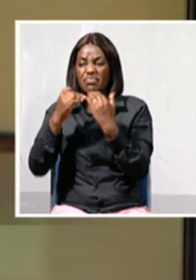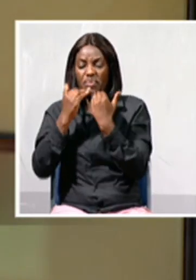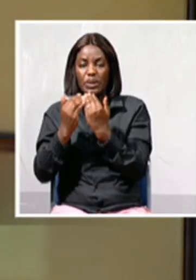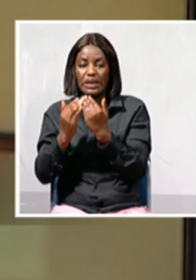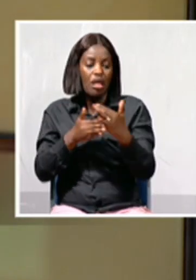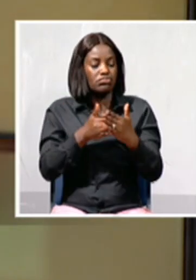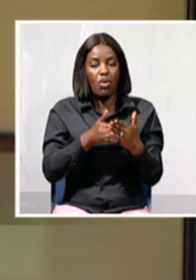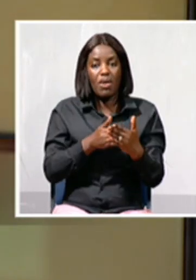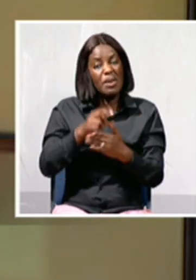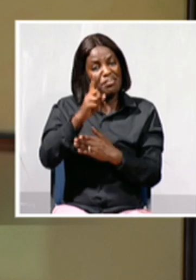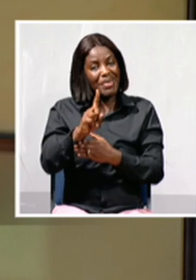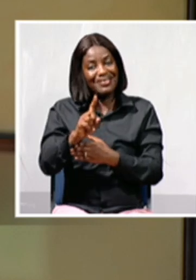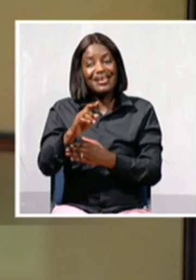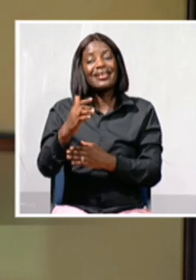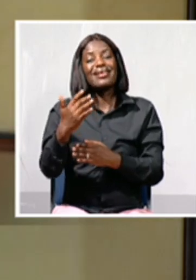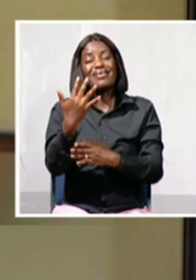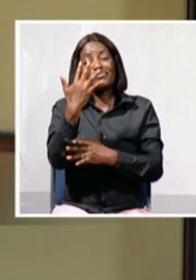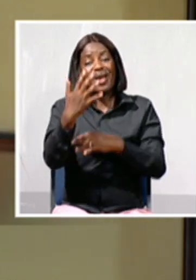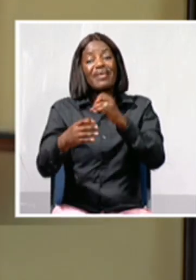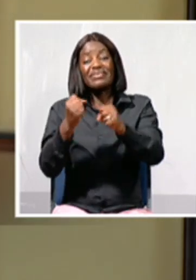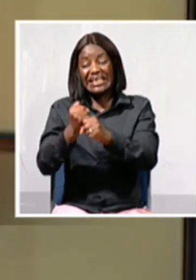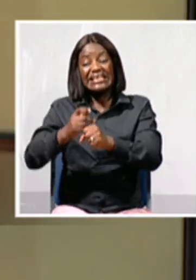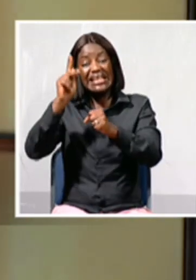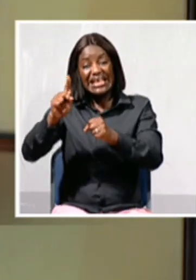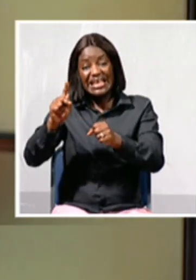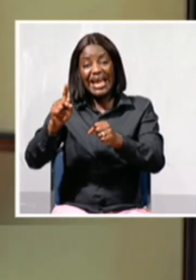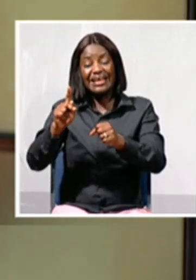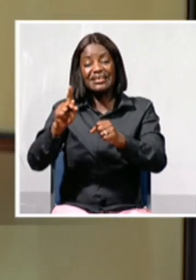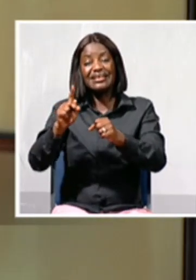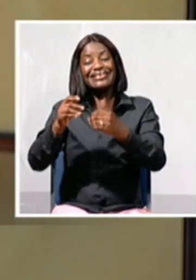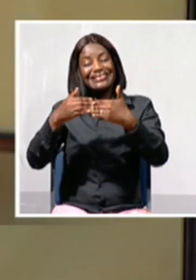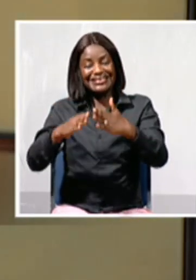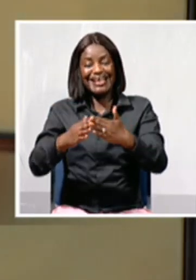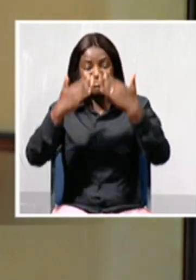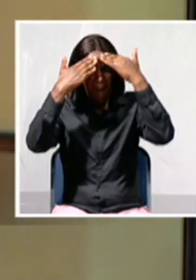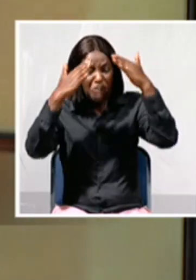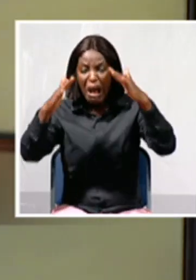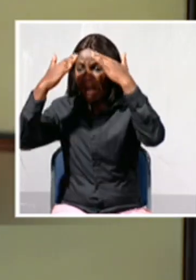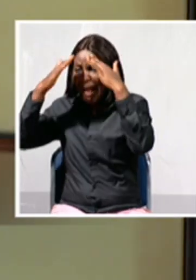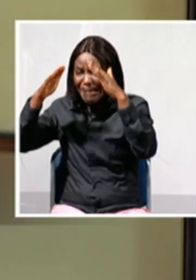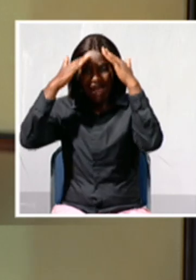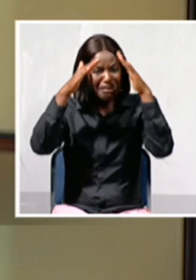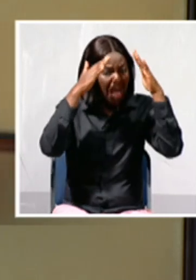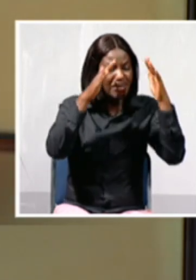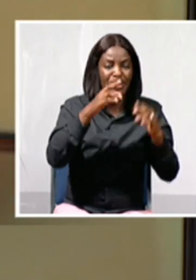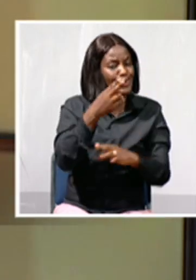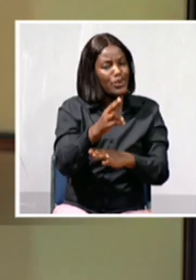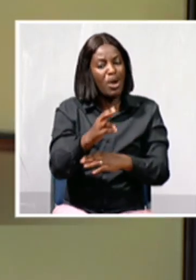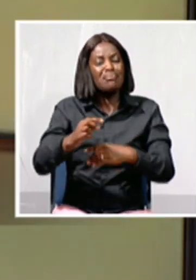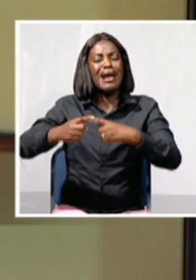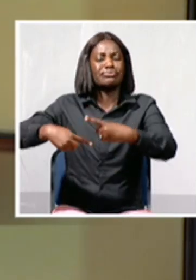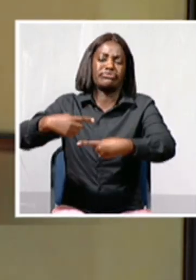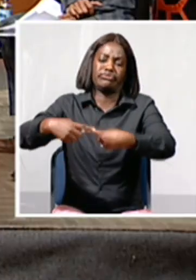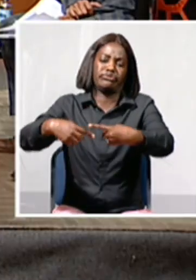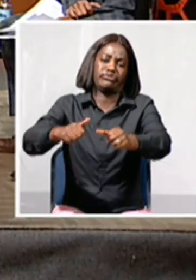from the commission side in terms of voter and civic education prior to elections or prior to election year. Thank you so much.